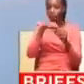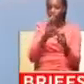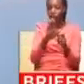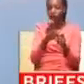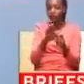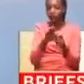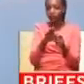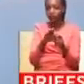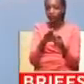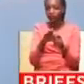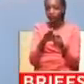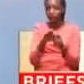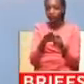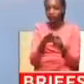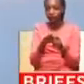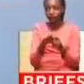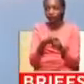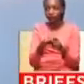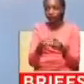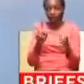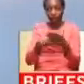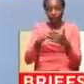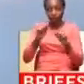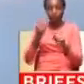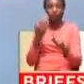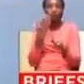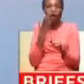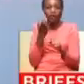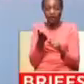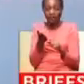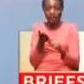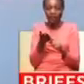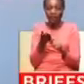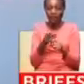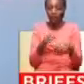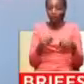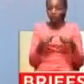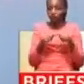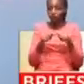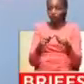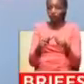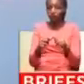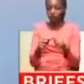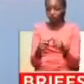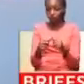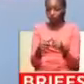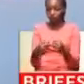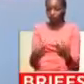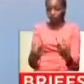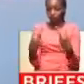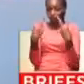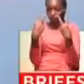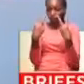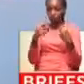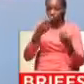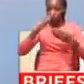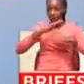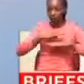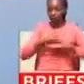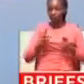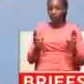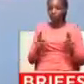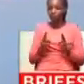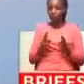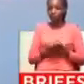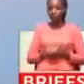questions for Bamboo, he will be sure to answer those questions, so you can shoot them through right now. Let's take a short break. Don't go too far.